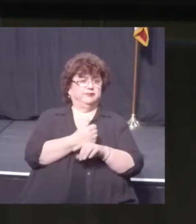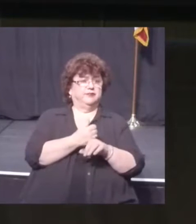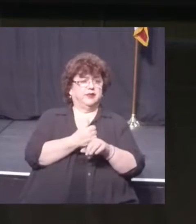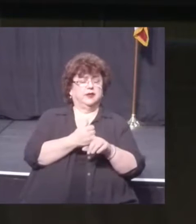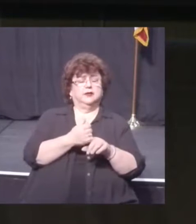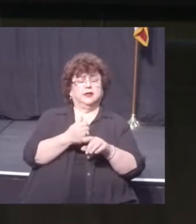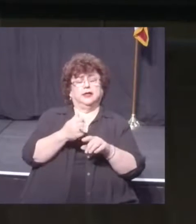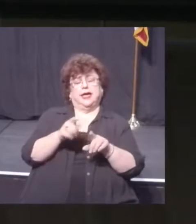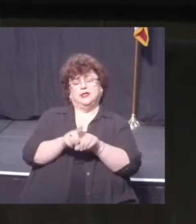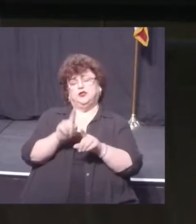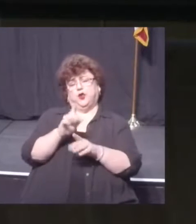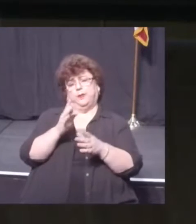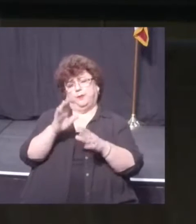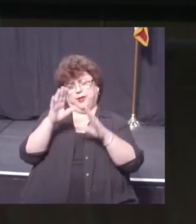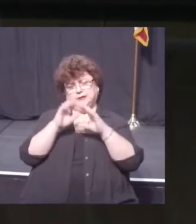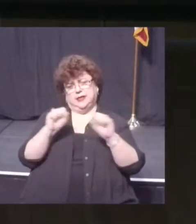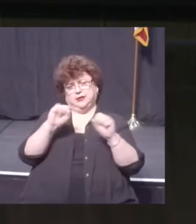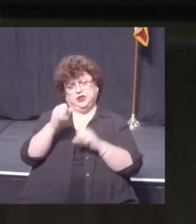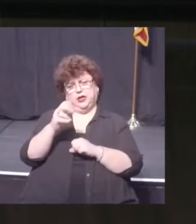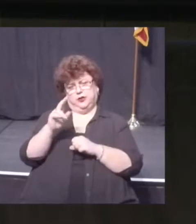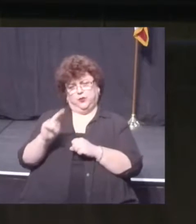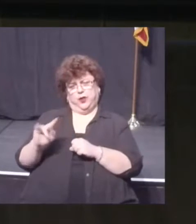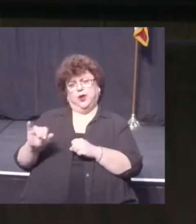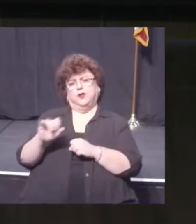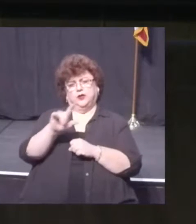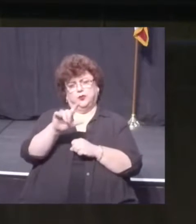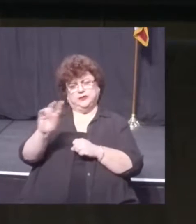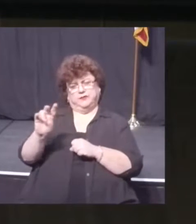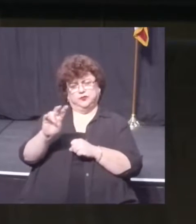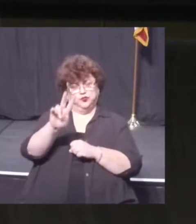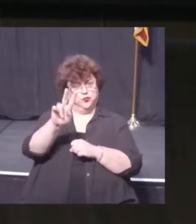president on January 27th,